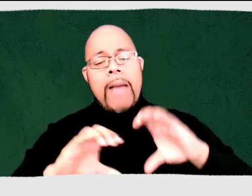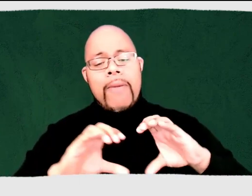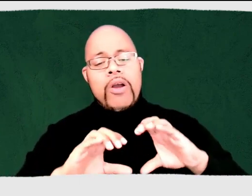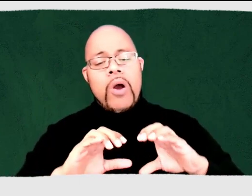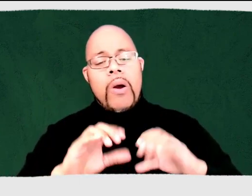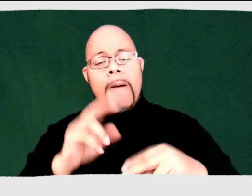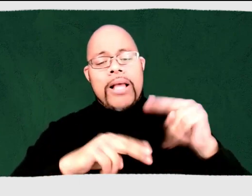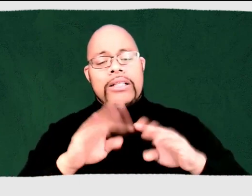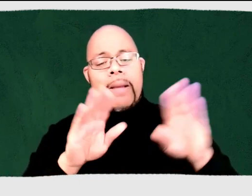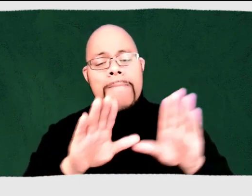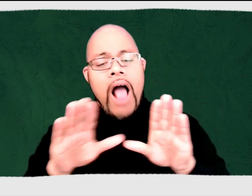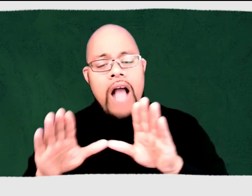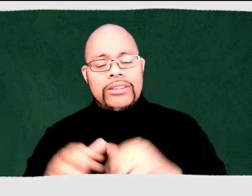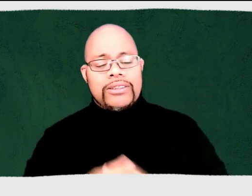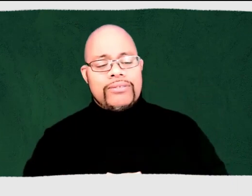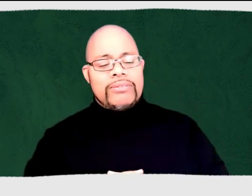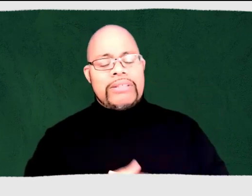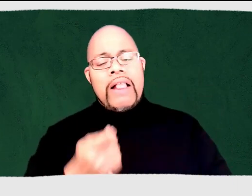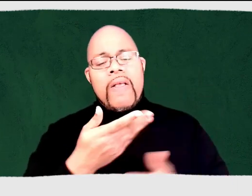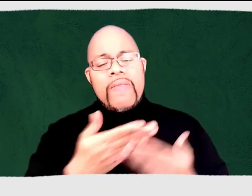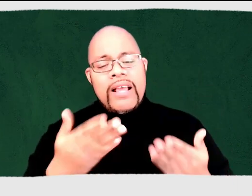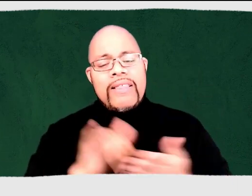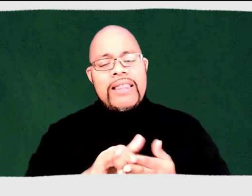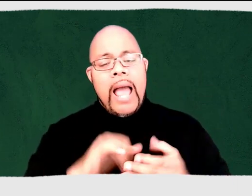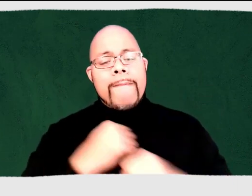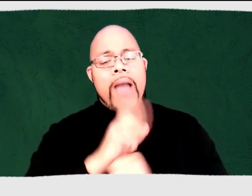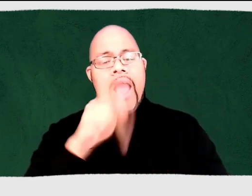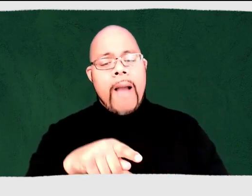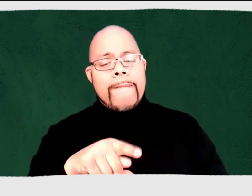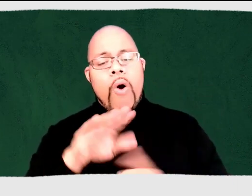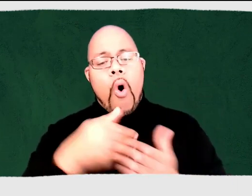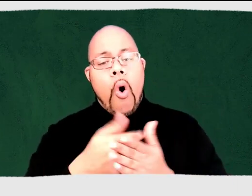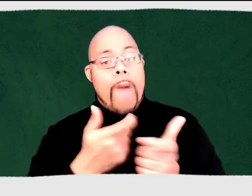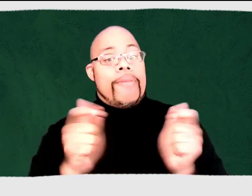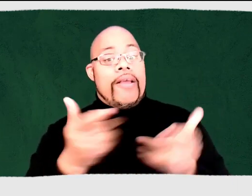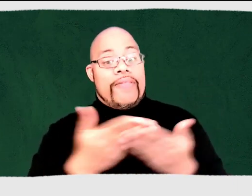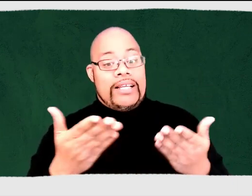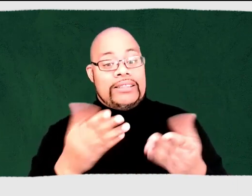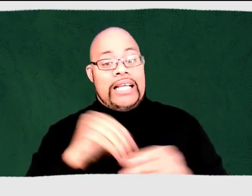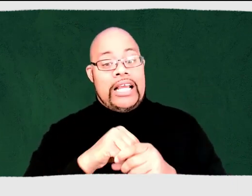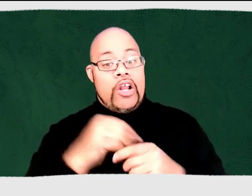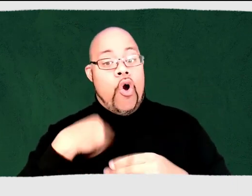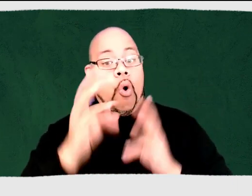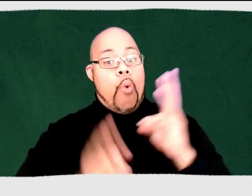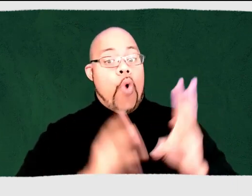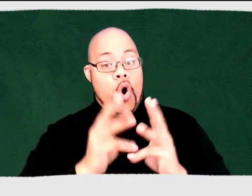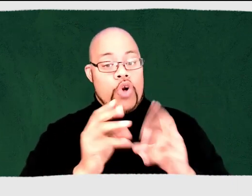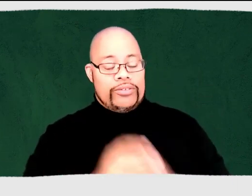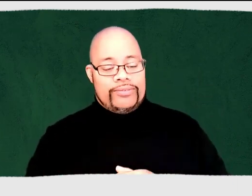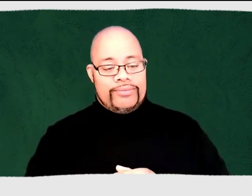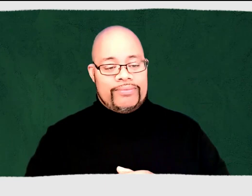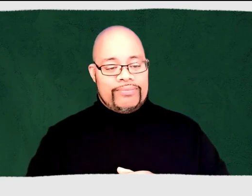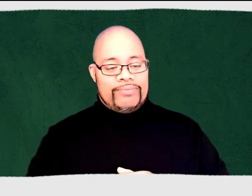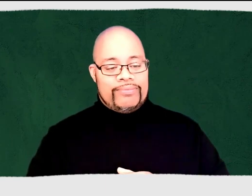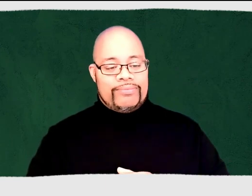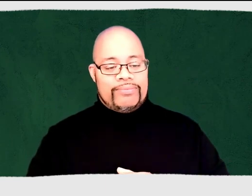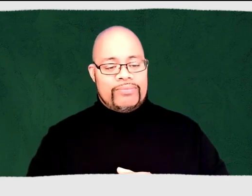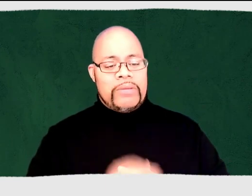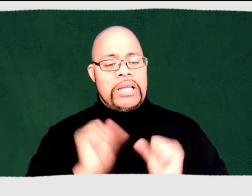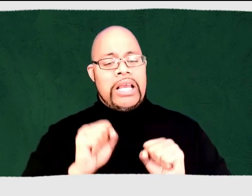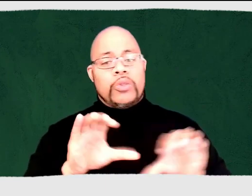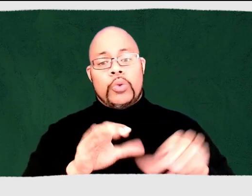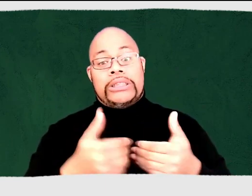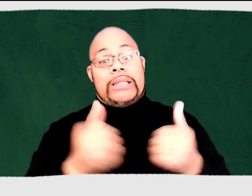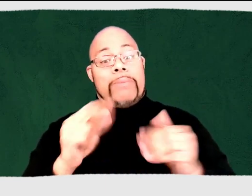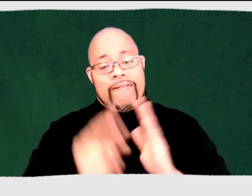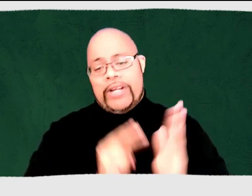building blocks, the little things that make up all the big things in our world. And now, we could do a whole separate